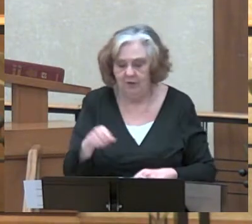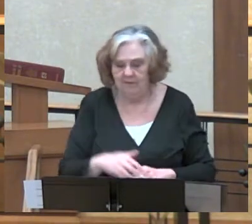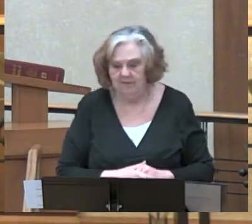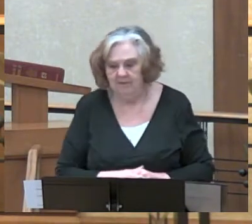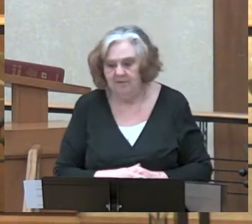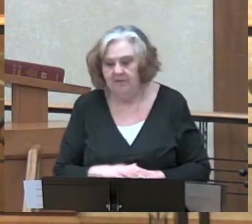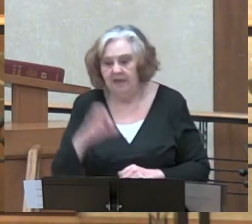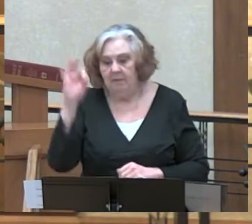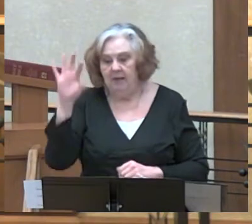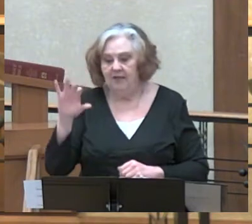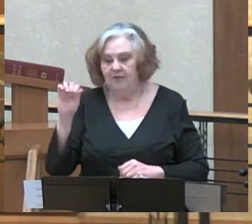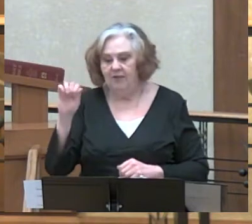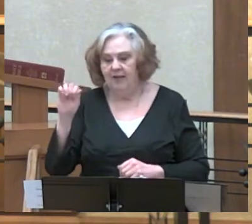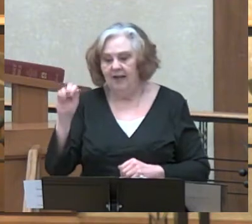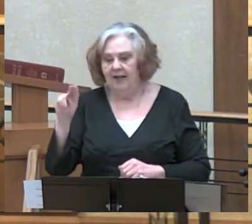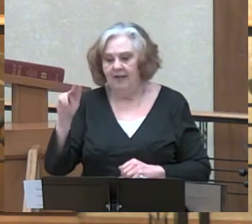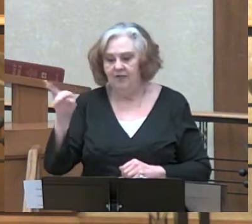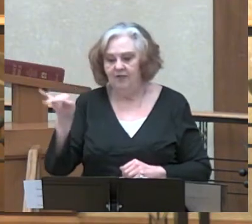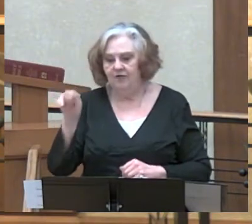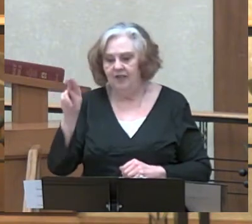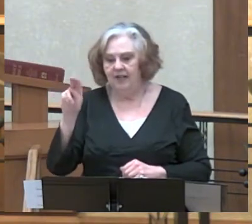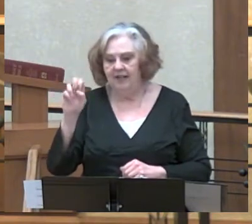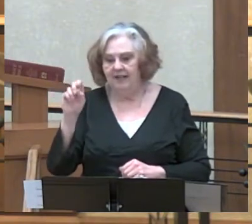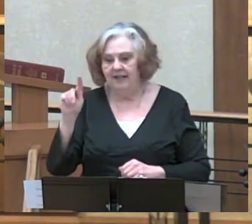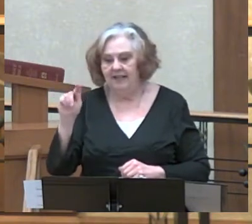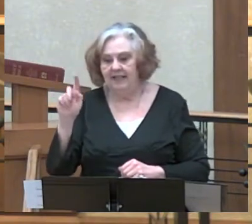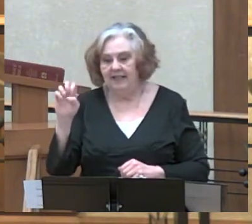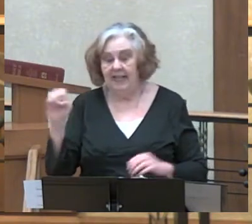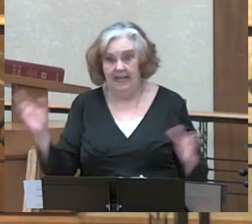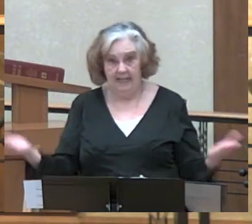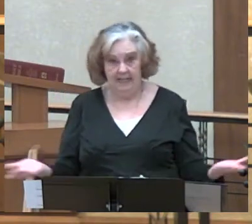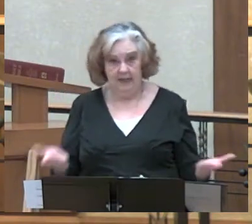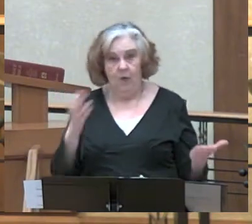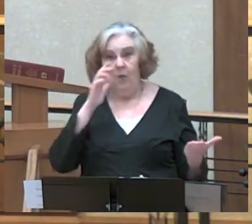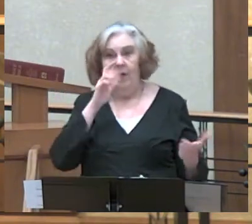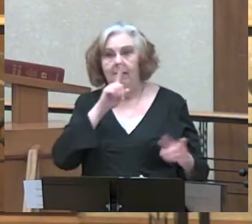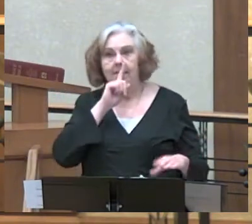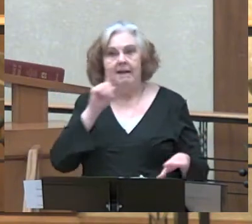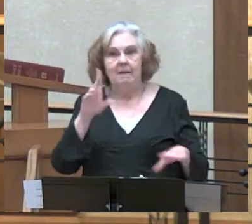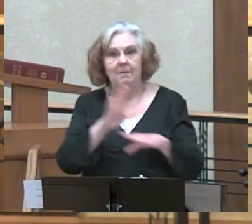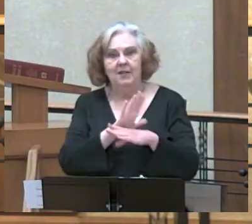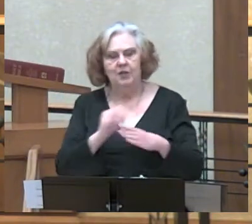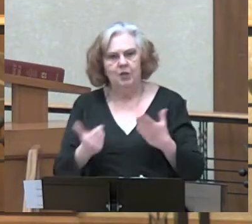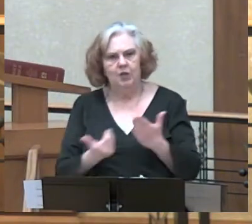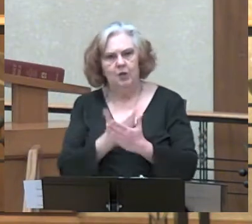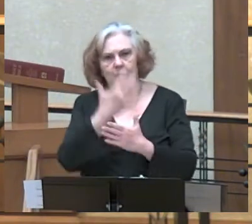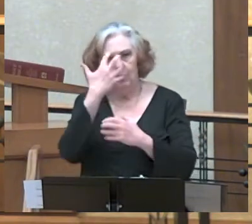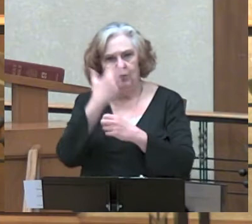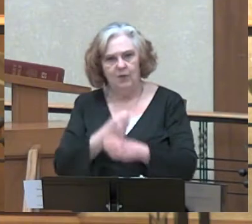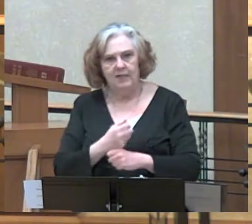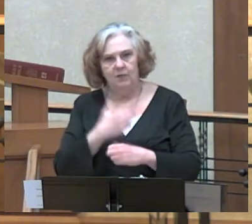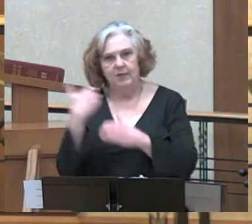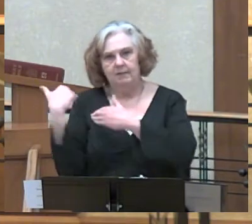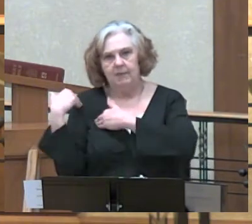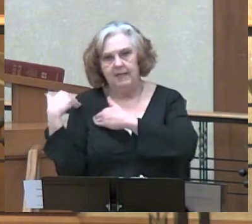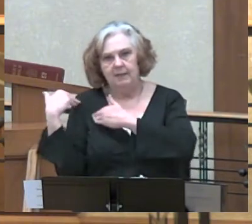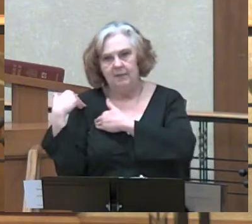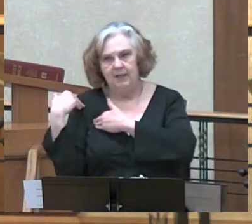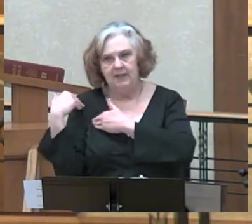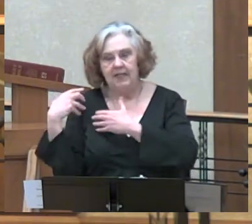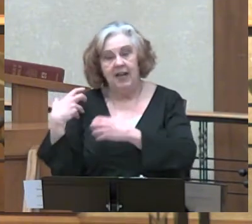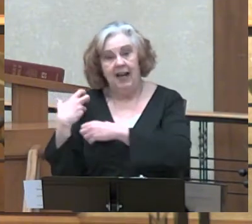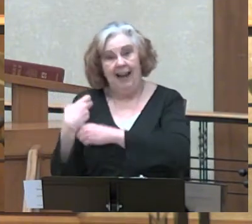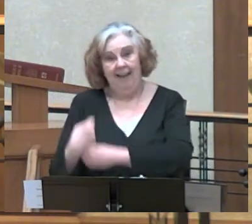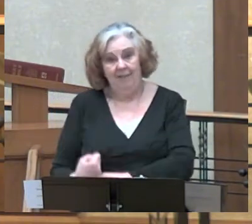Pastor Anjanette, in the presence of this assembly, will you commit yourself to this new trust and responsibility in the confidence